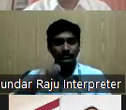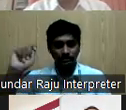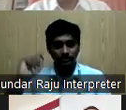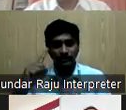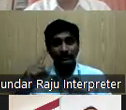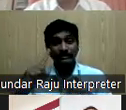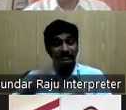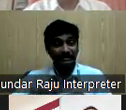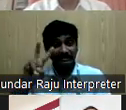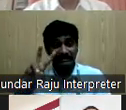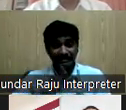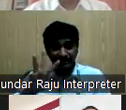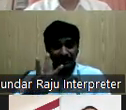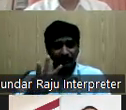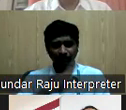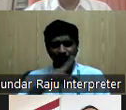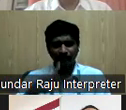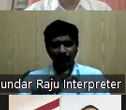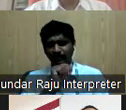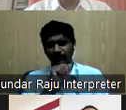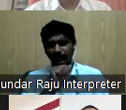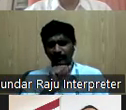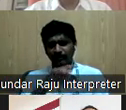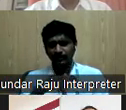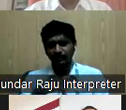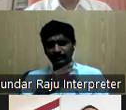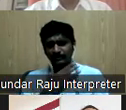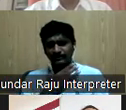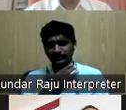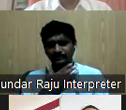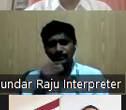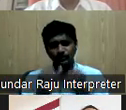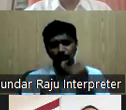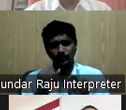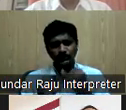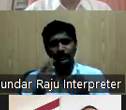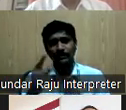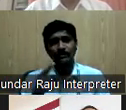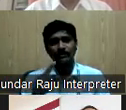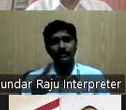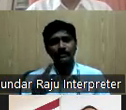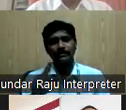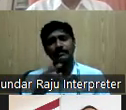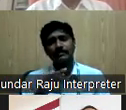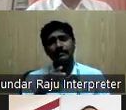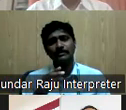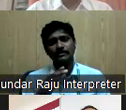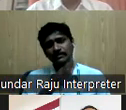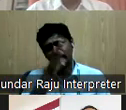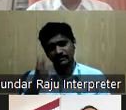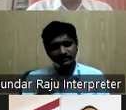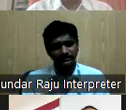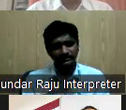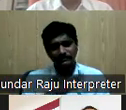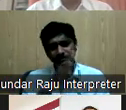to know this is the story in Karnataka. And they all went and shared their story.